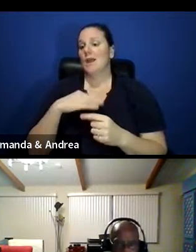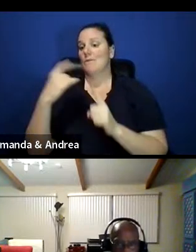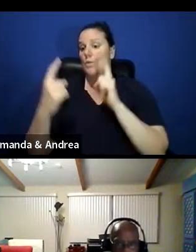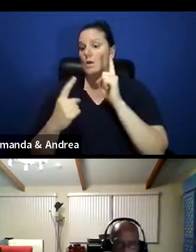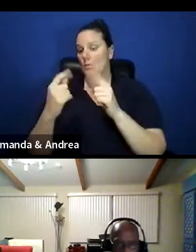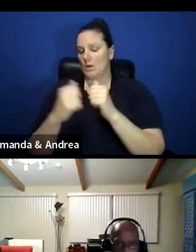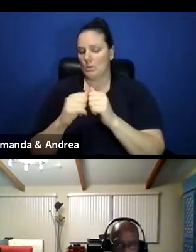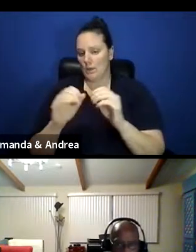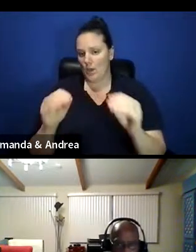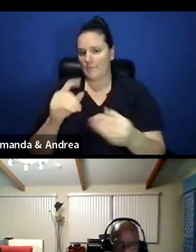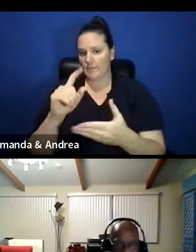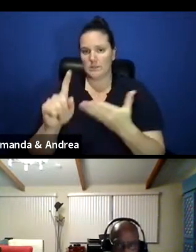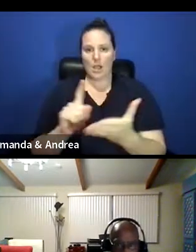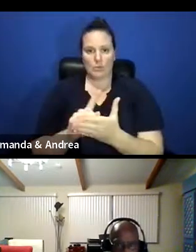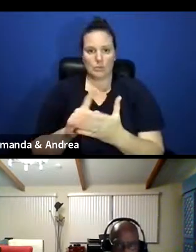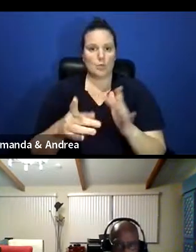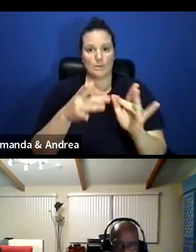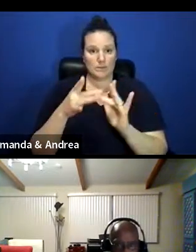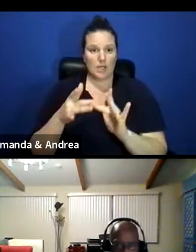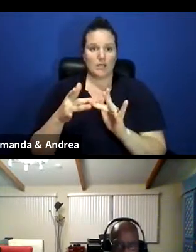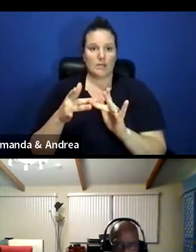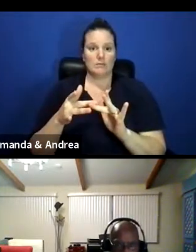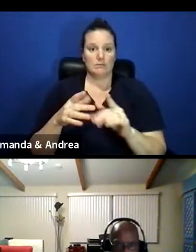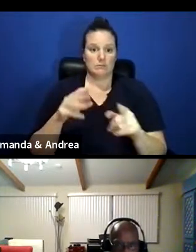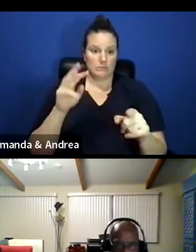hours, please visit our website at